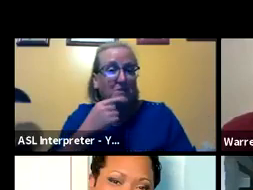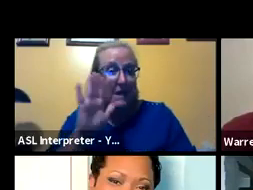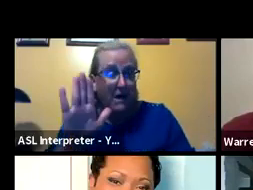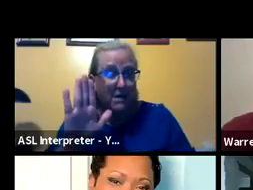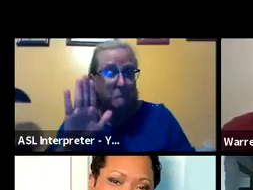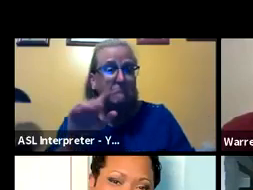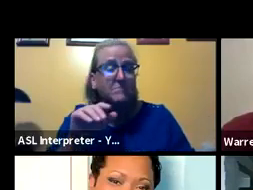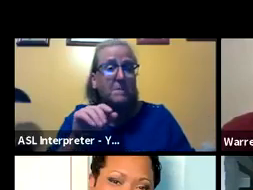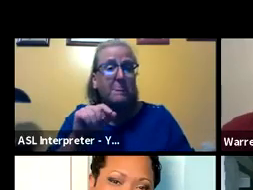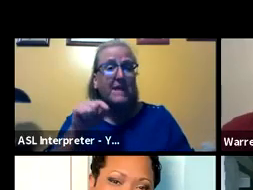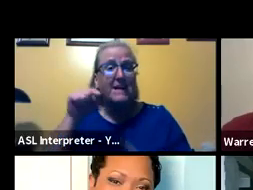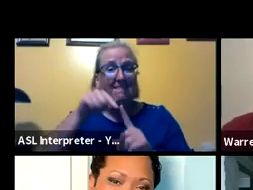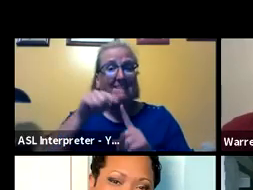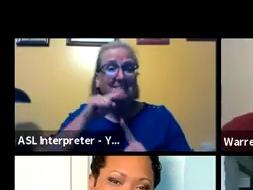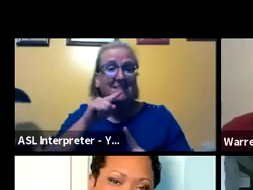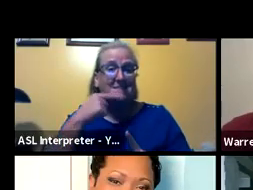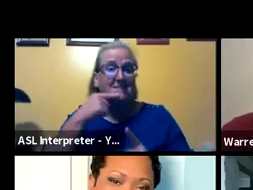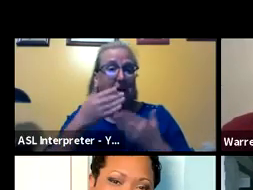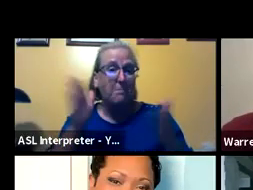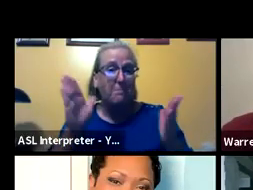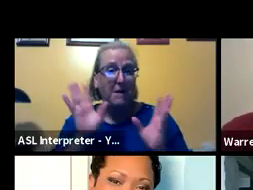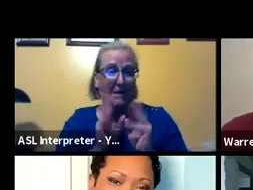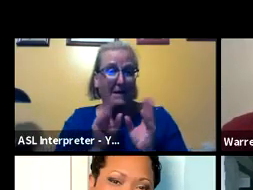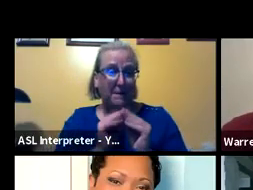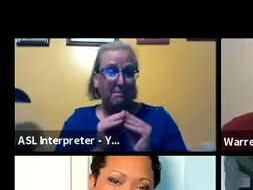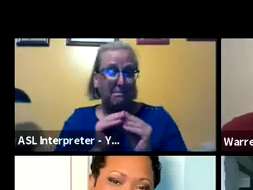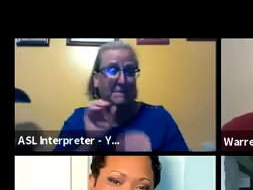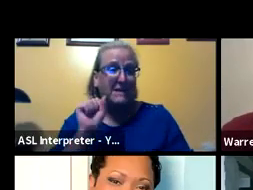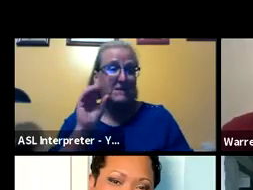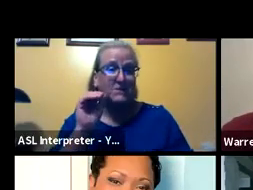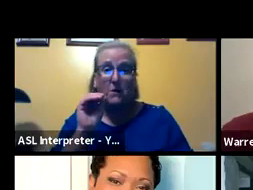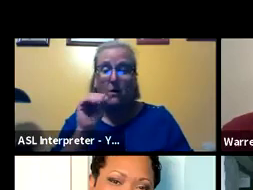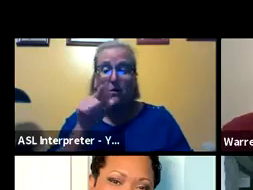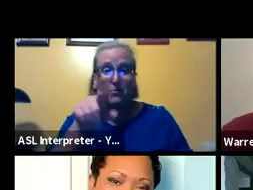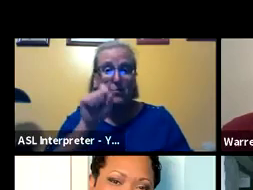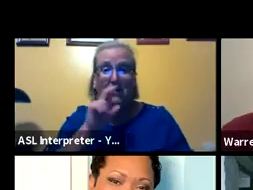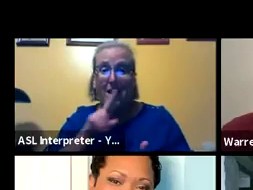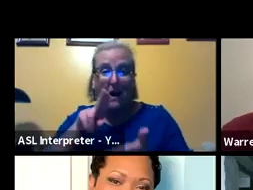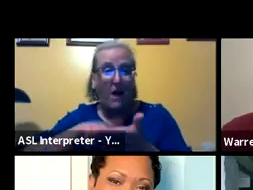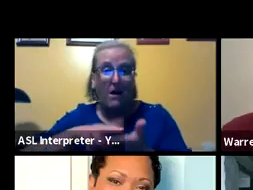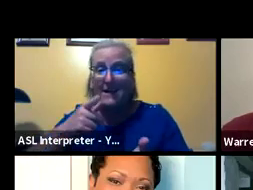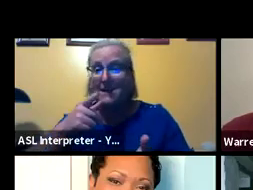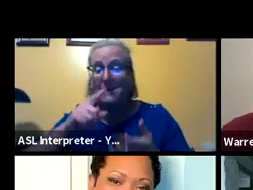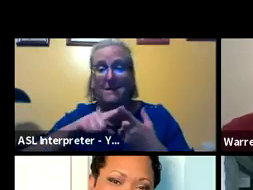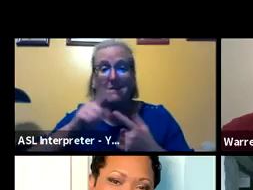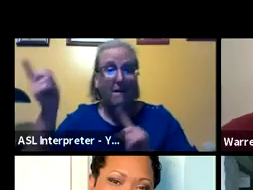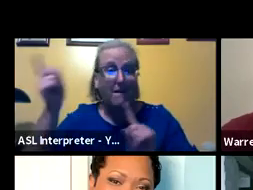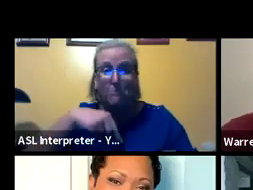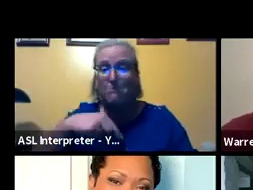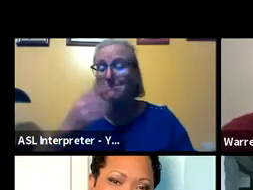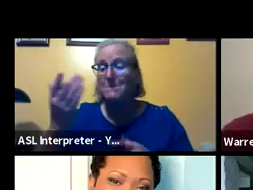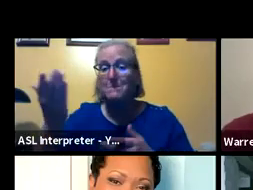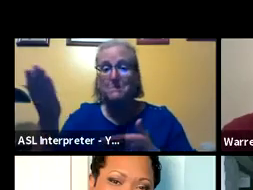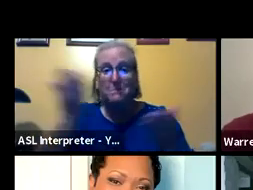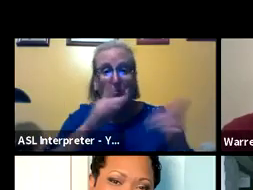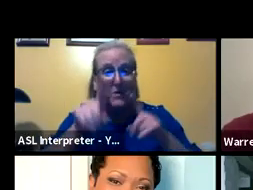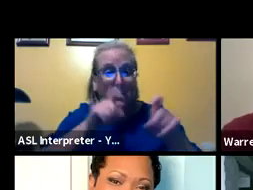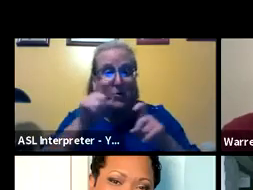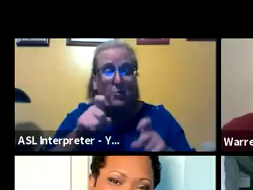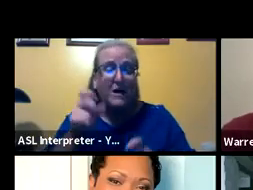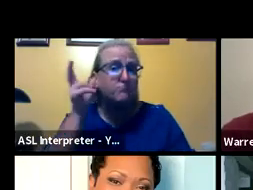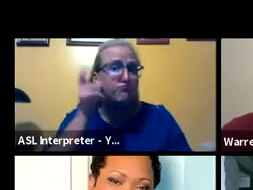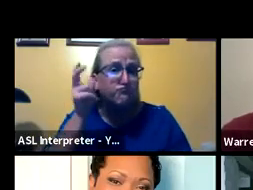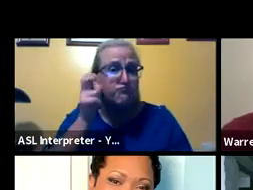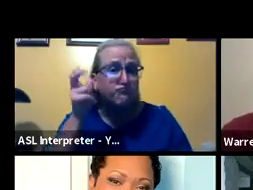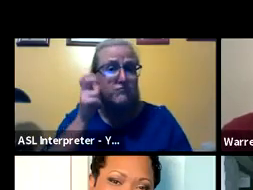it's a public meeting, right? So log in, come, bring your questions, hear how things go. It's important